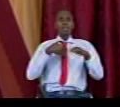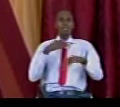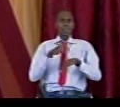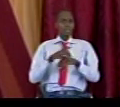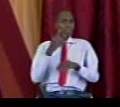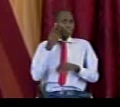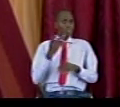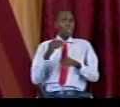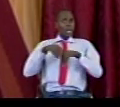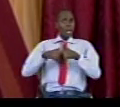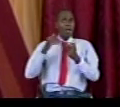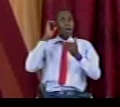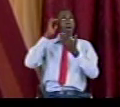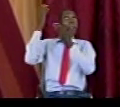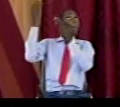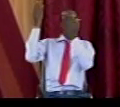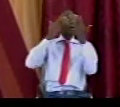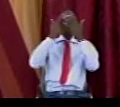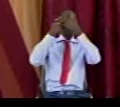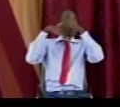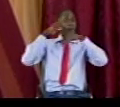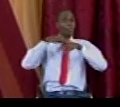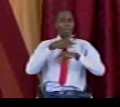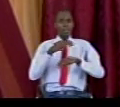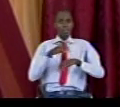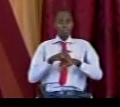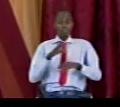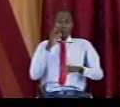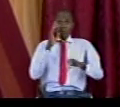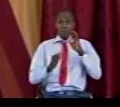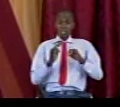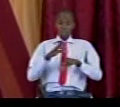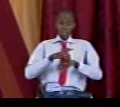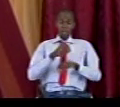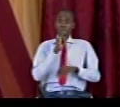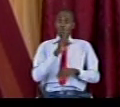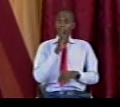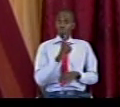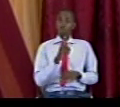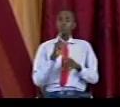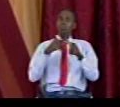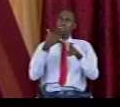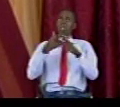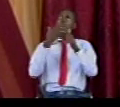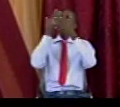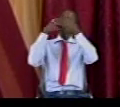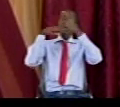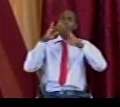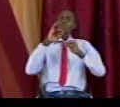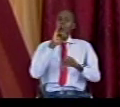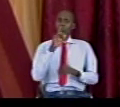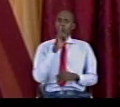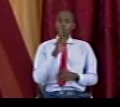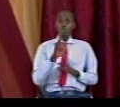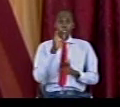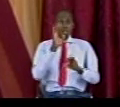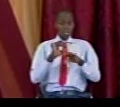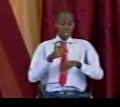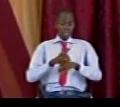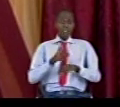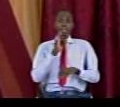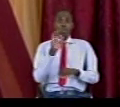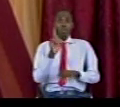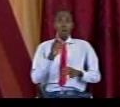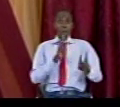earth together. If earth is real, then heaven is real. If earth is a place where people live, then heaven is